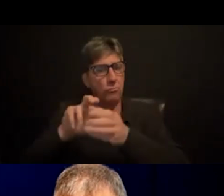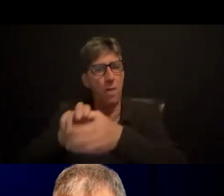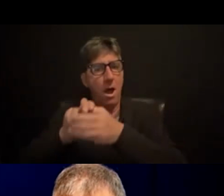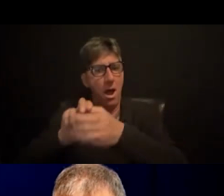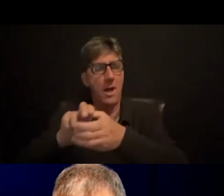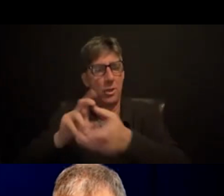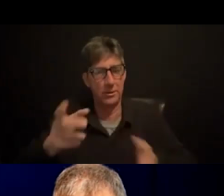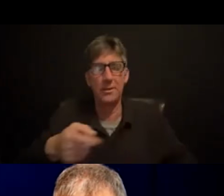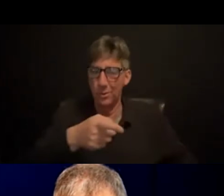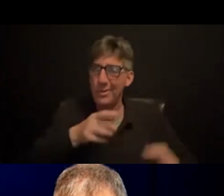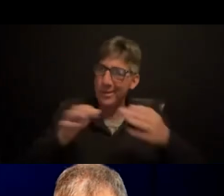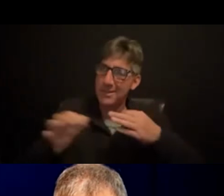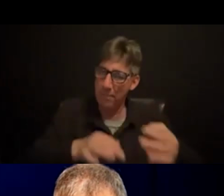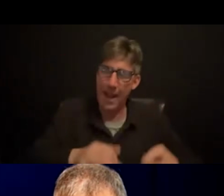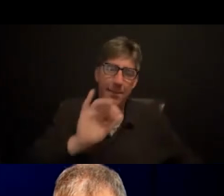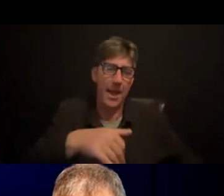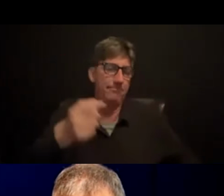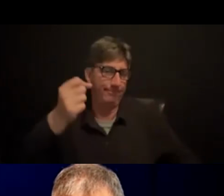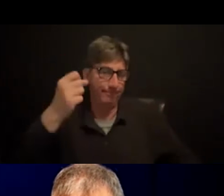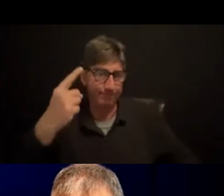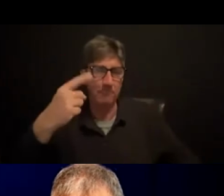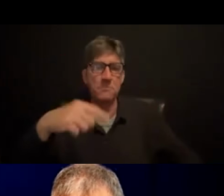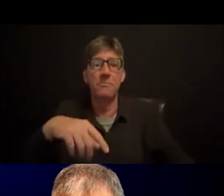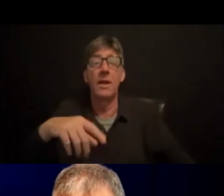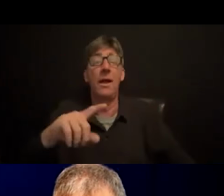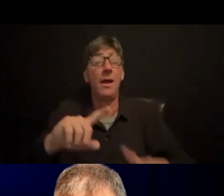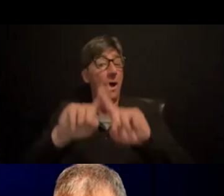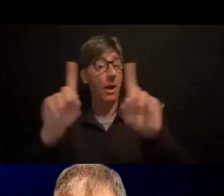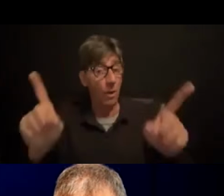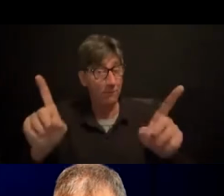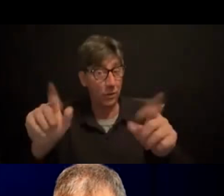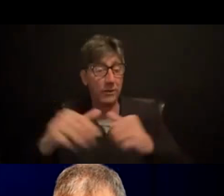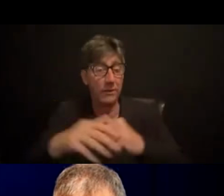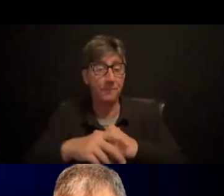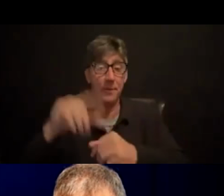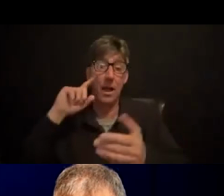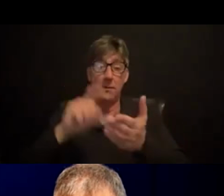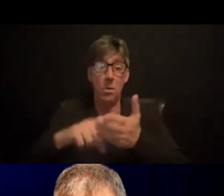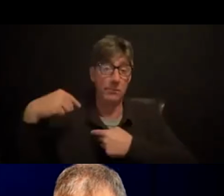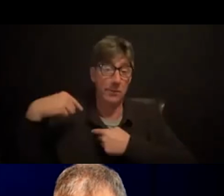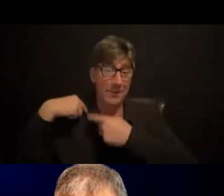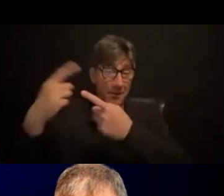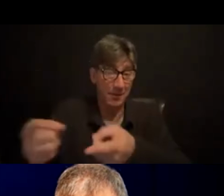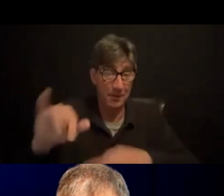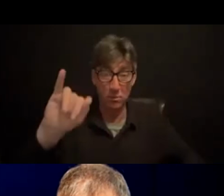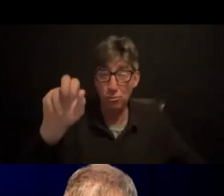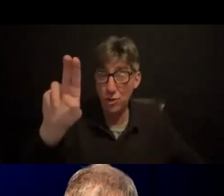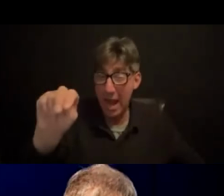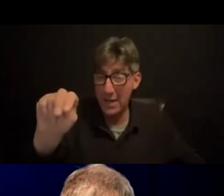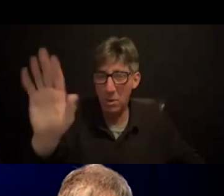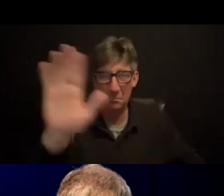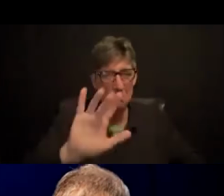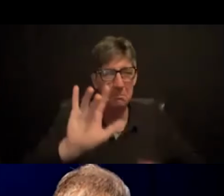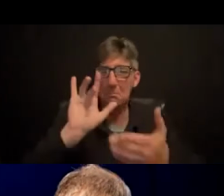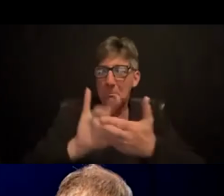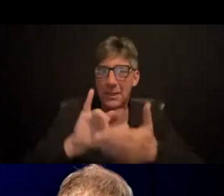that further. However, I've noticed since January, maybe mid-January, there's been a